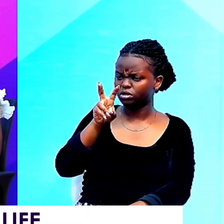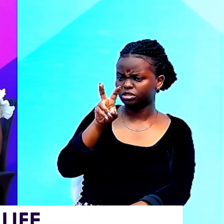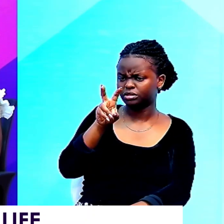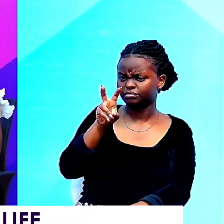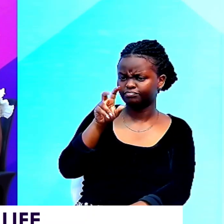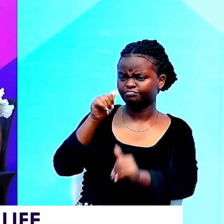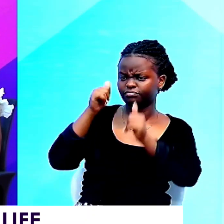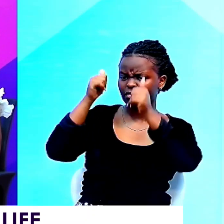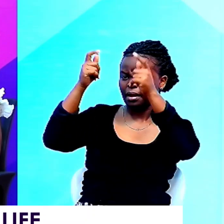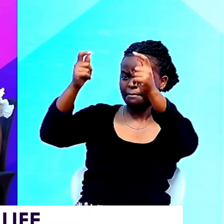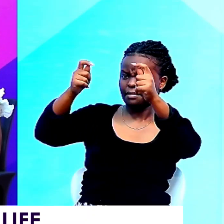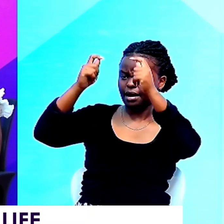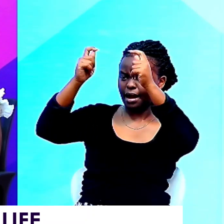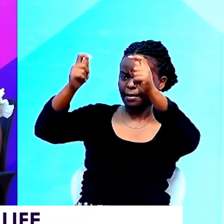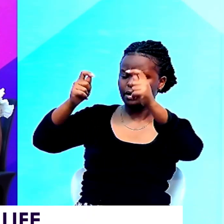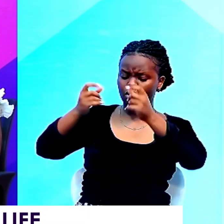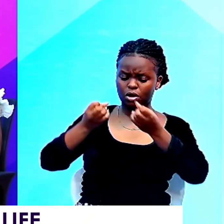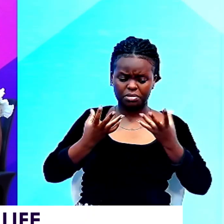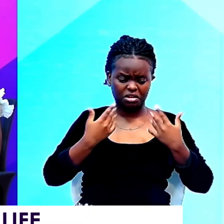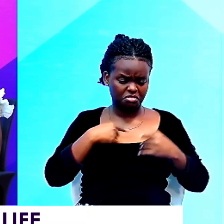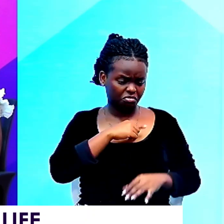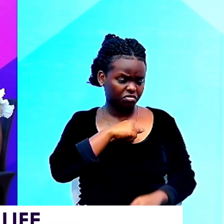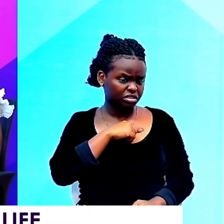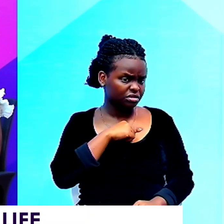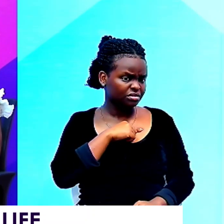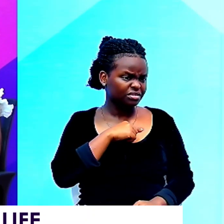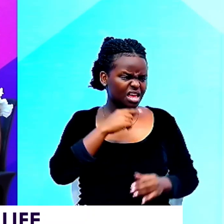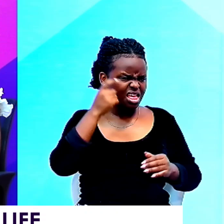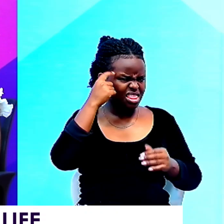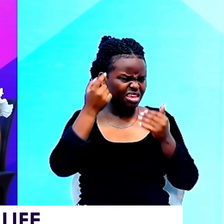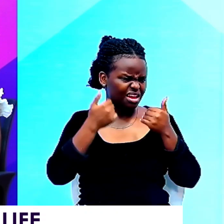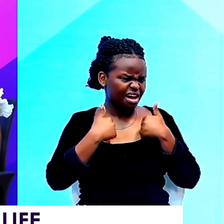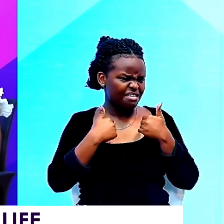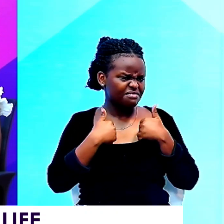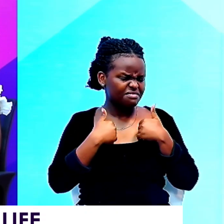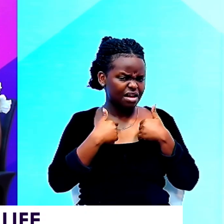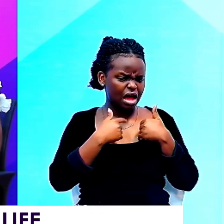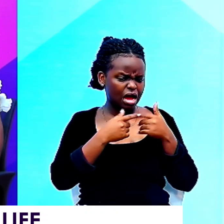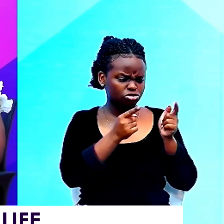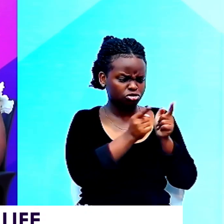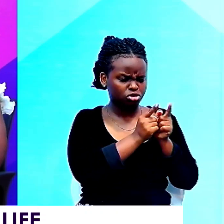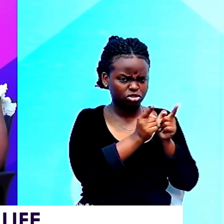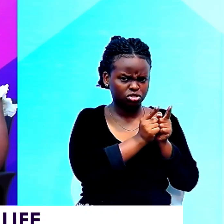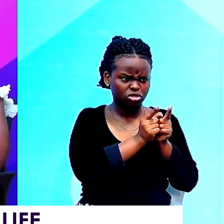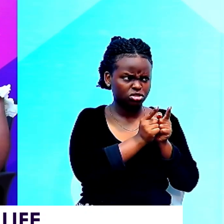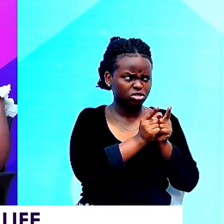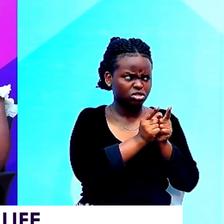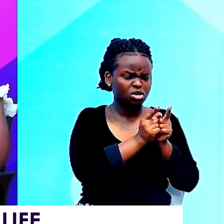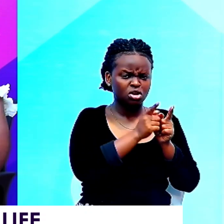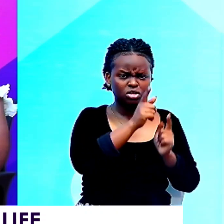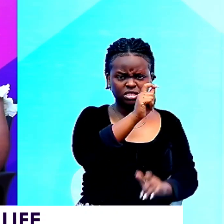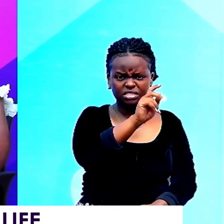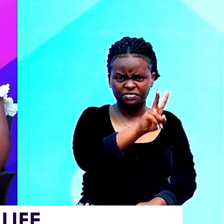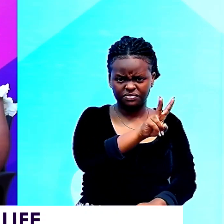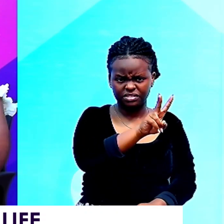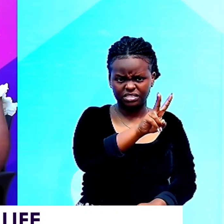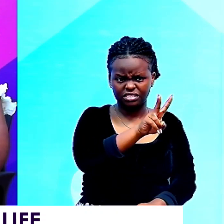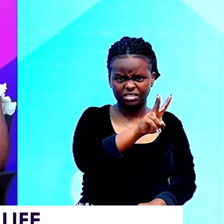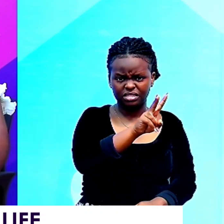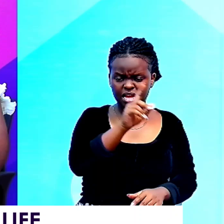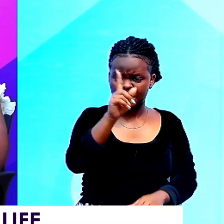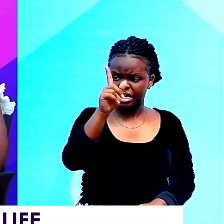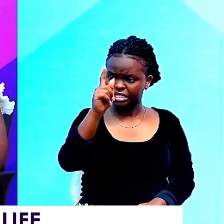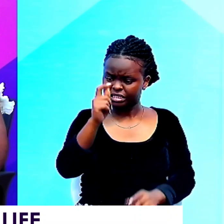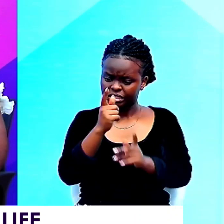the Mandamanos, Yes. many of us, I think there was a temporary shutdown of YouTube. Yes, Did you there experience was. that? Yes. But TikTok was